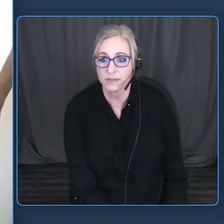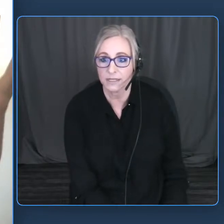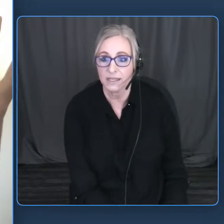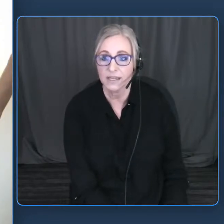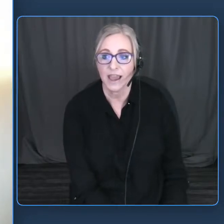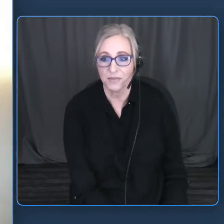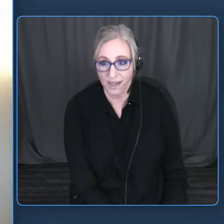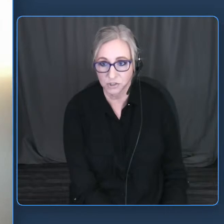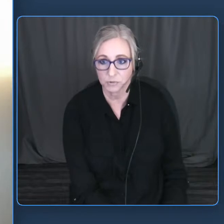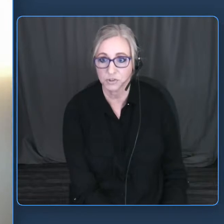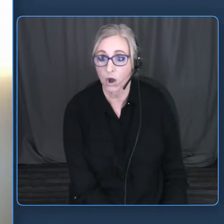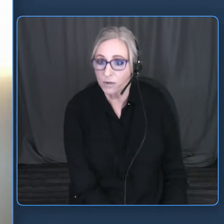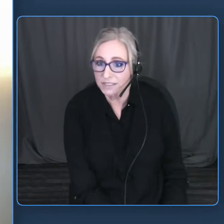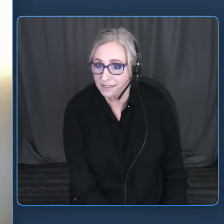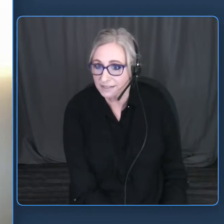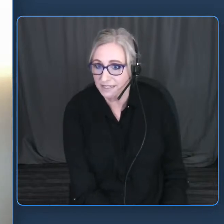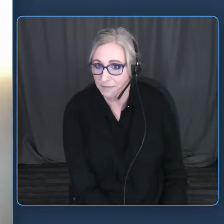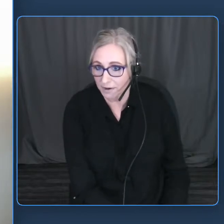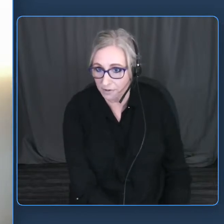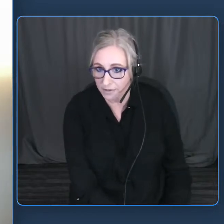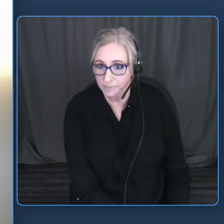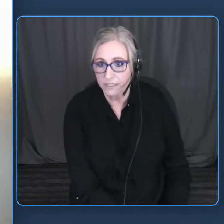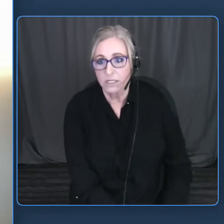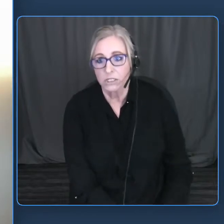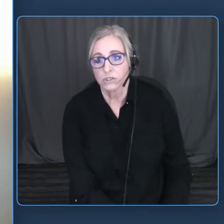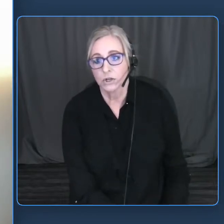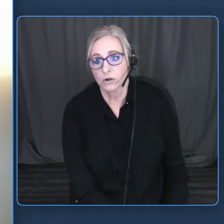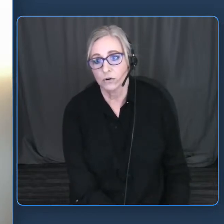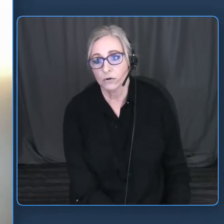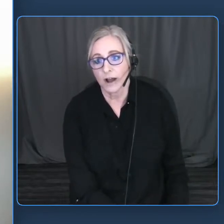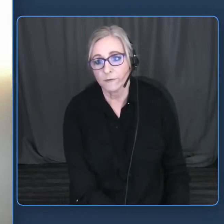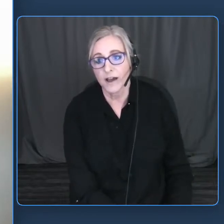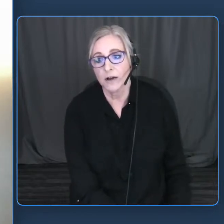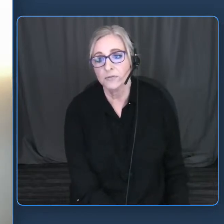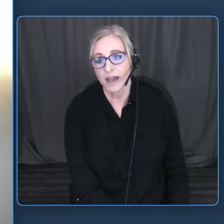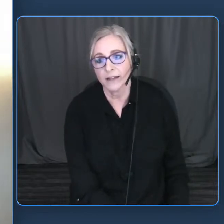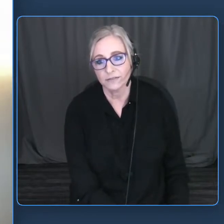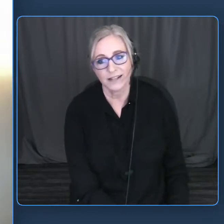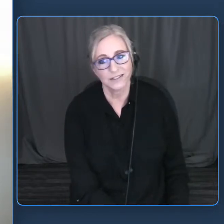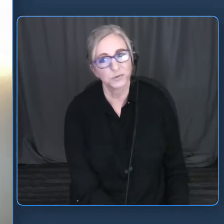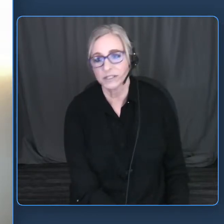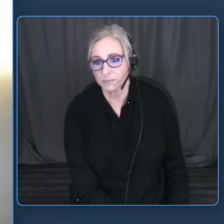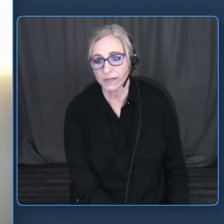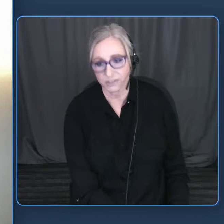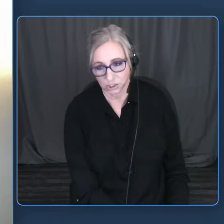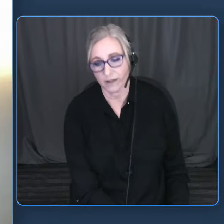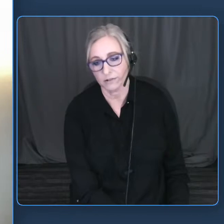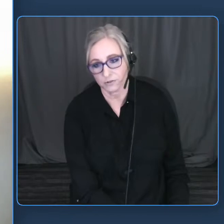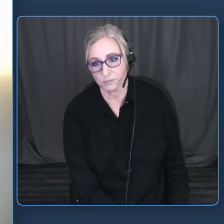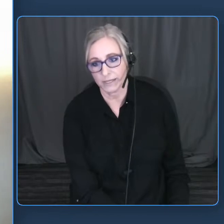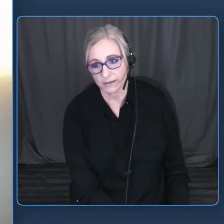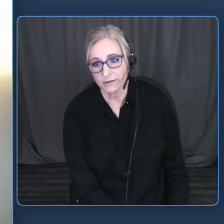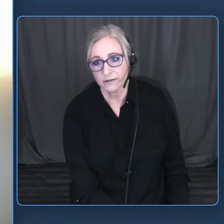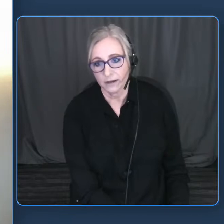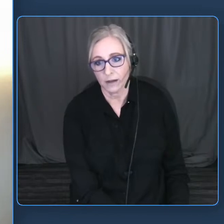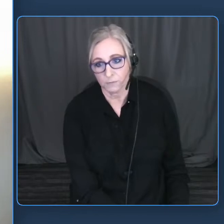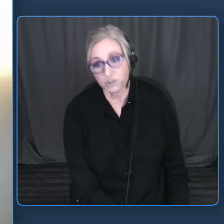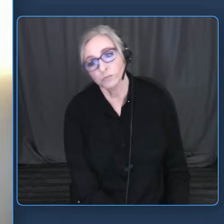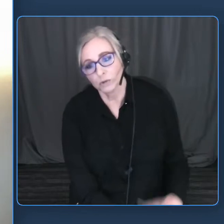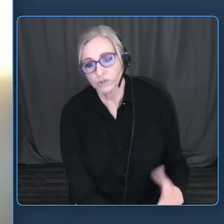in proximity and that interpreter is always in that same area. So I found that that's really the biggest challenge for